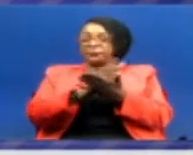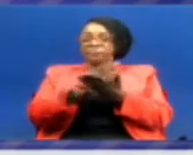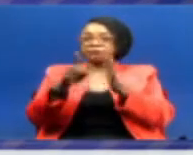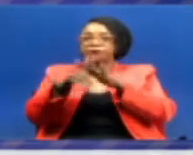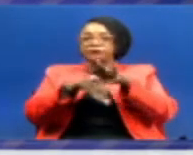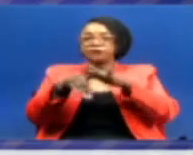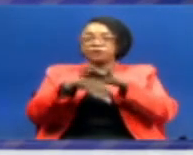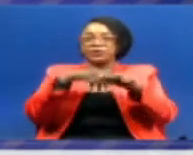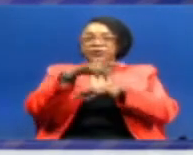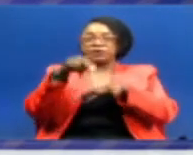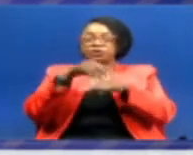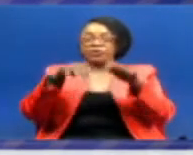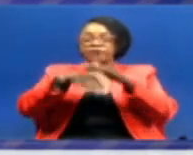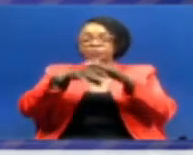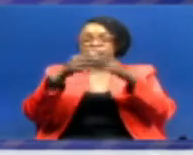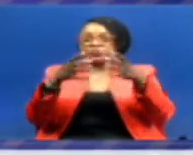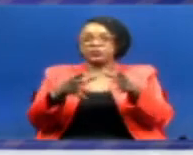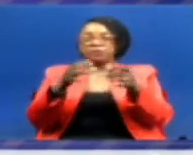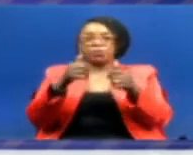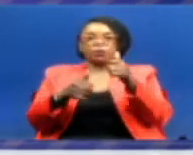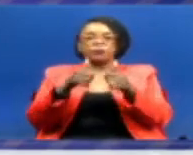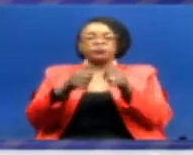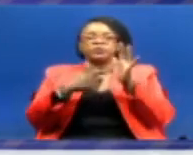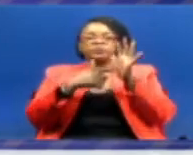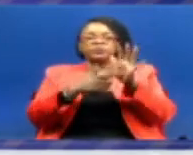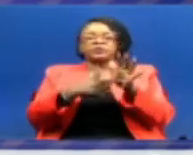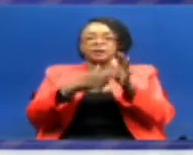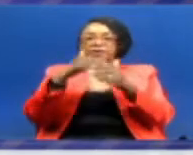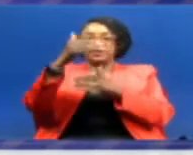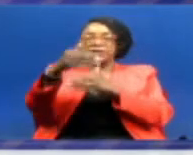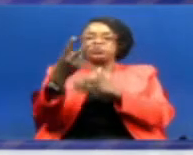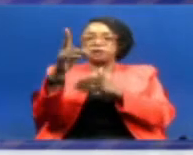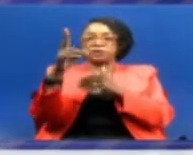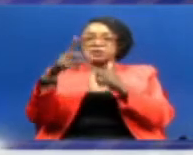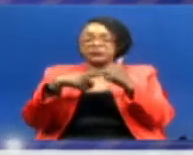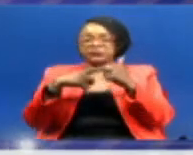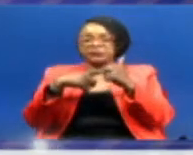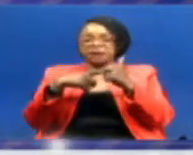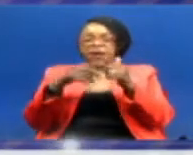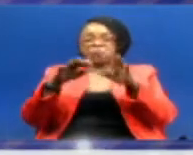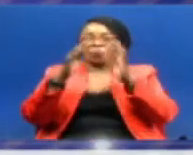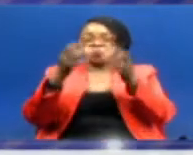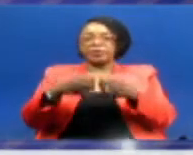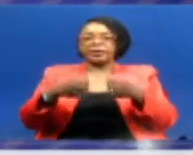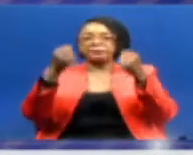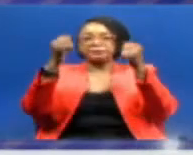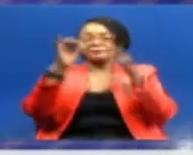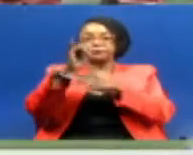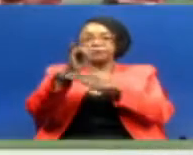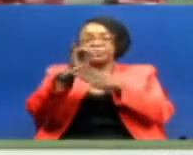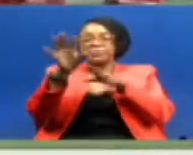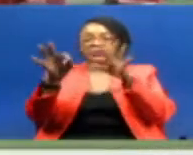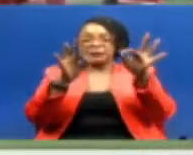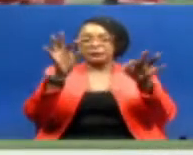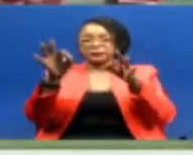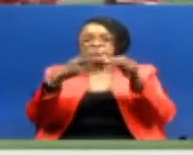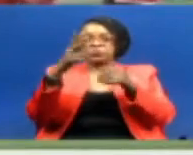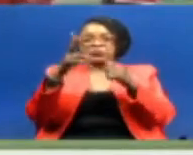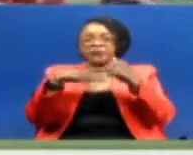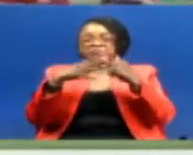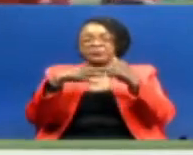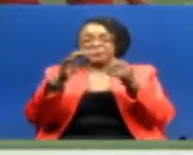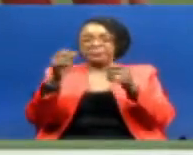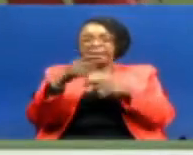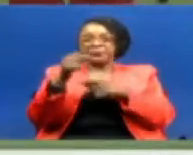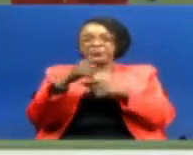provisional national football team that will feature in the upcoming 2026 World Cup qualifiers. The quartet has been selected in the 28-man squad that will